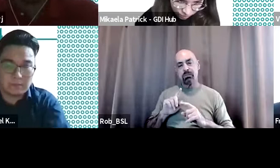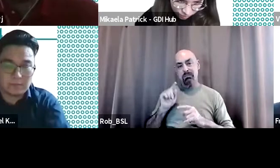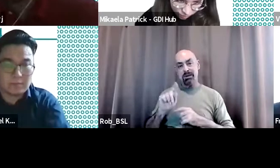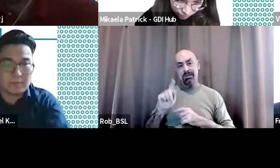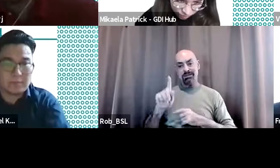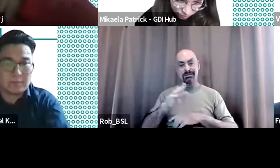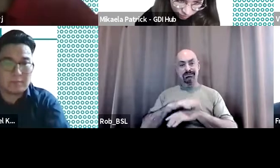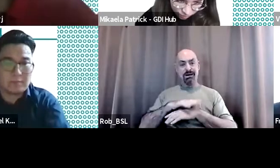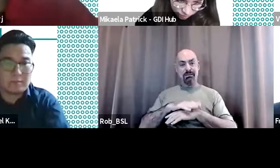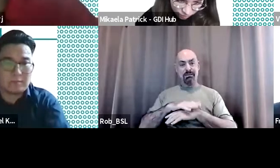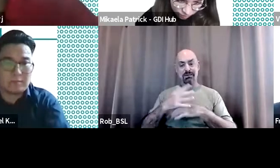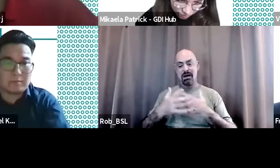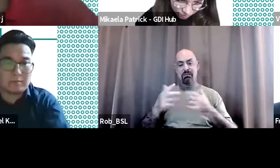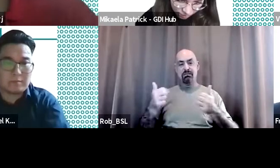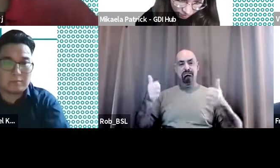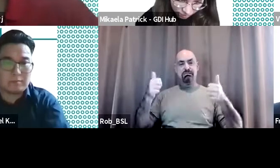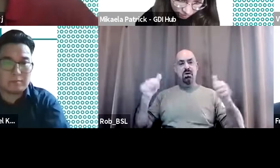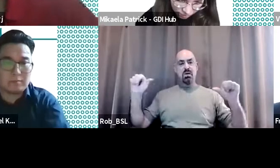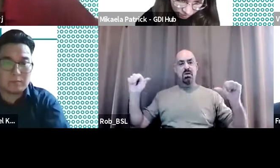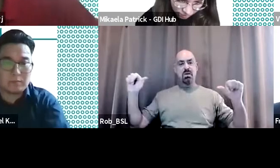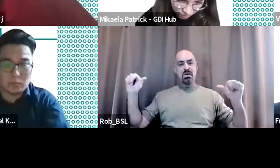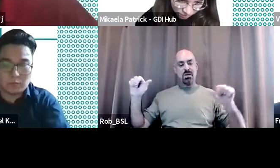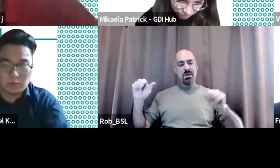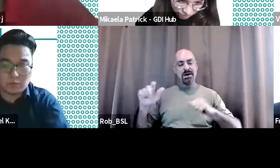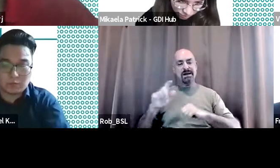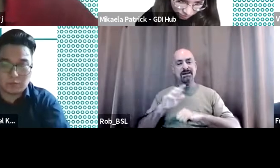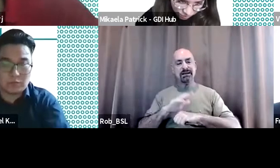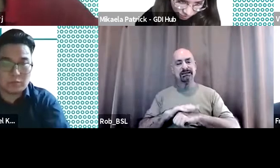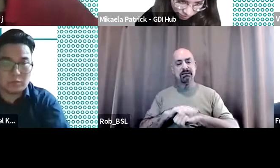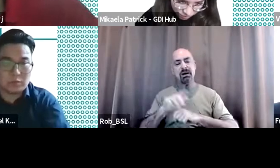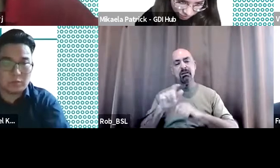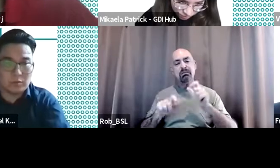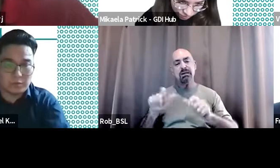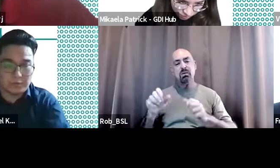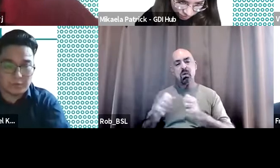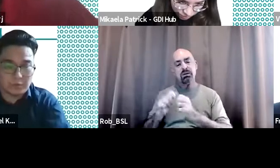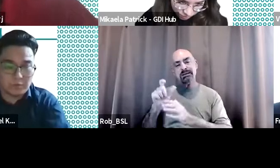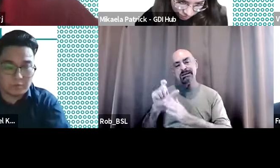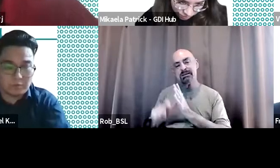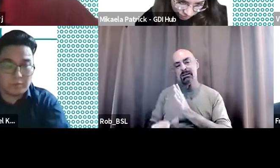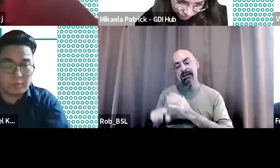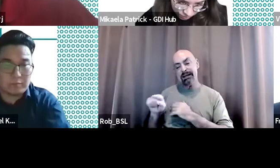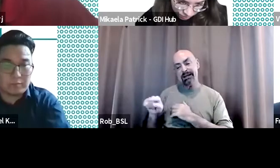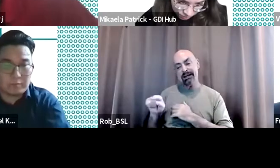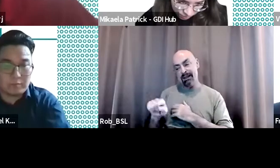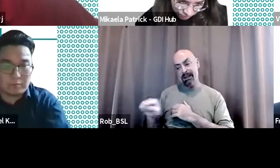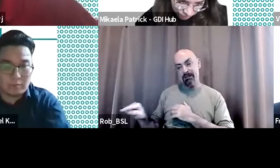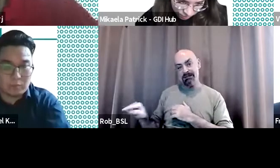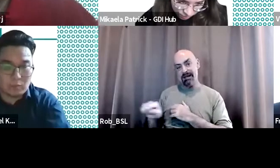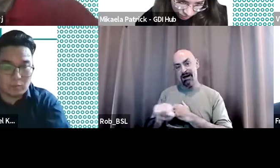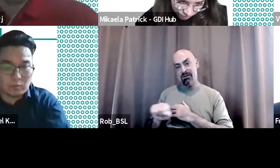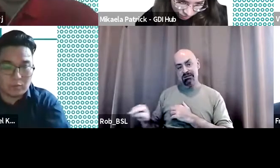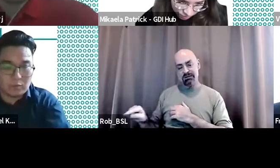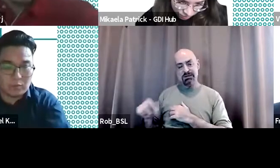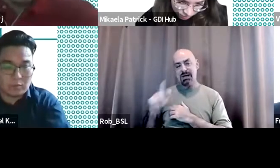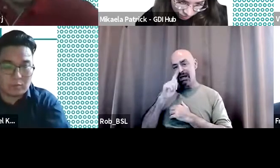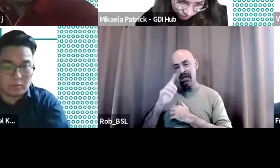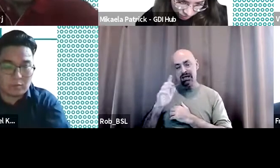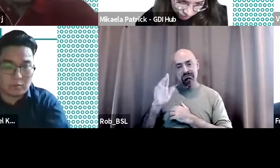time, finally, where people with disability in Mongolia can